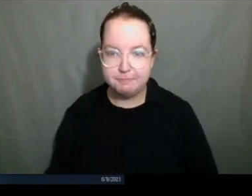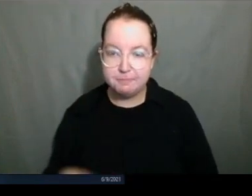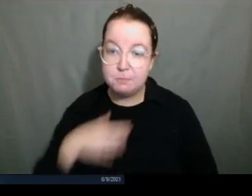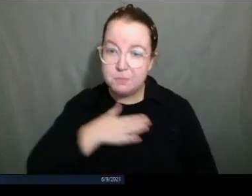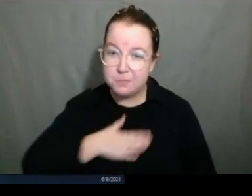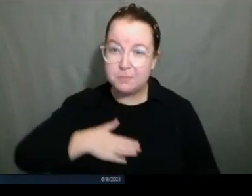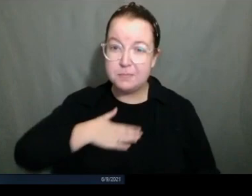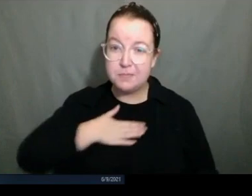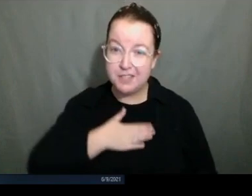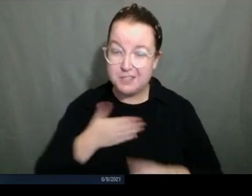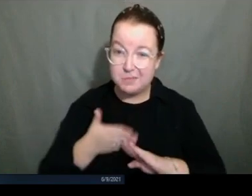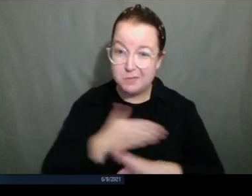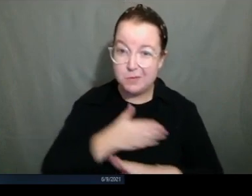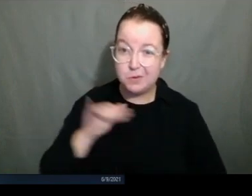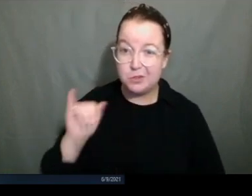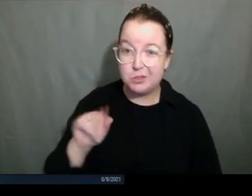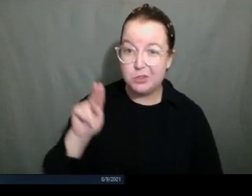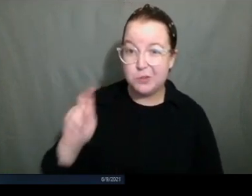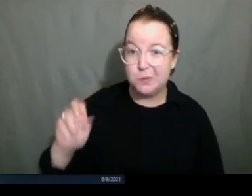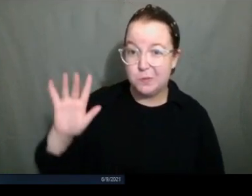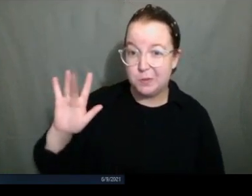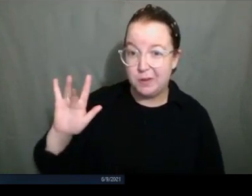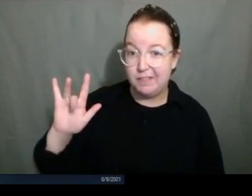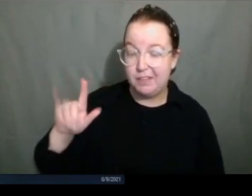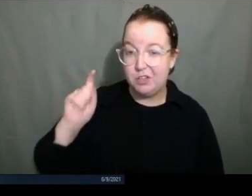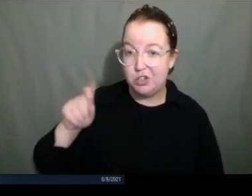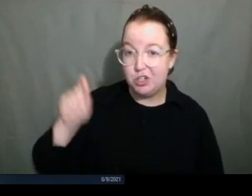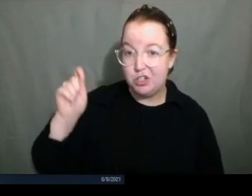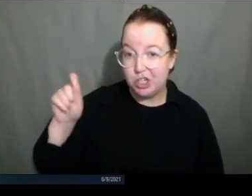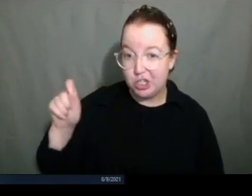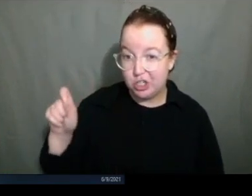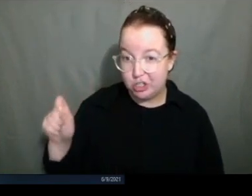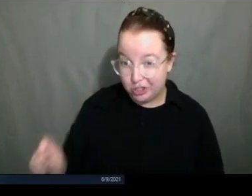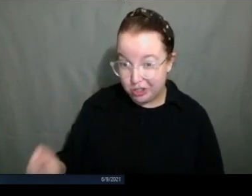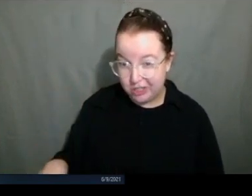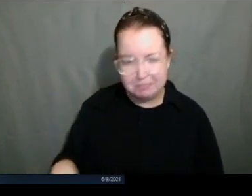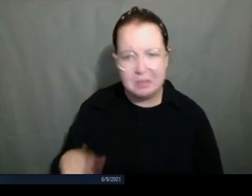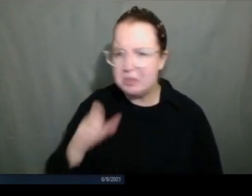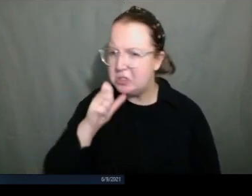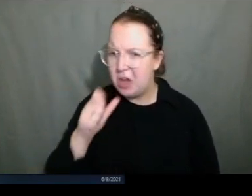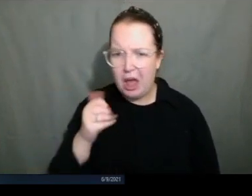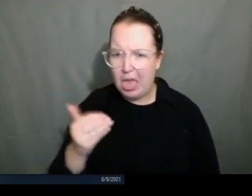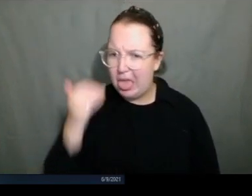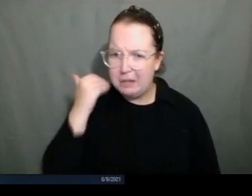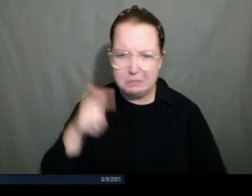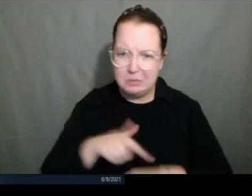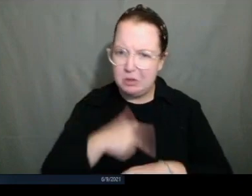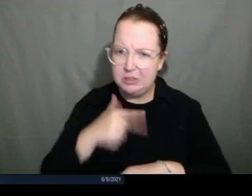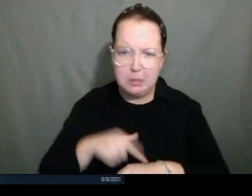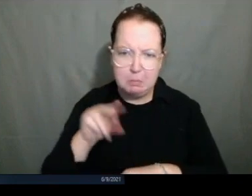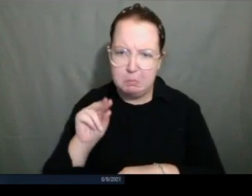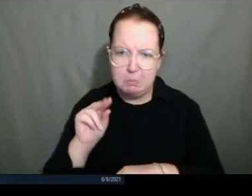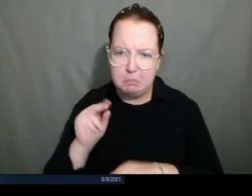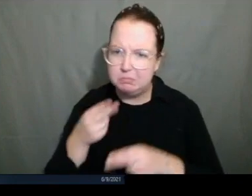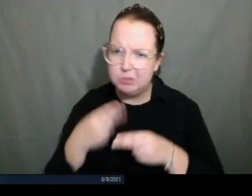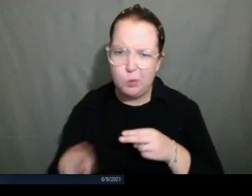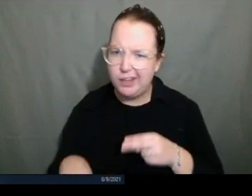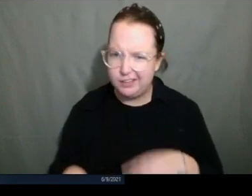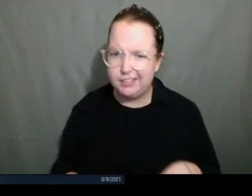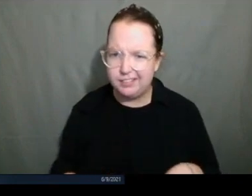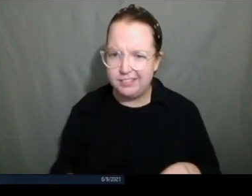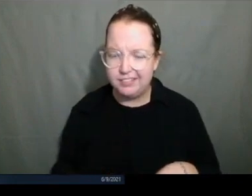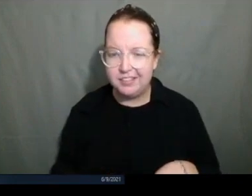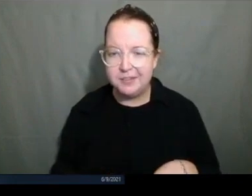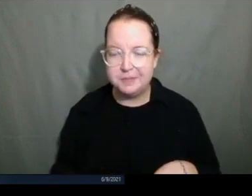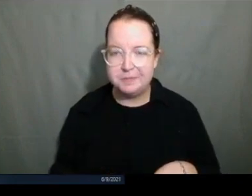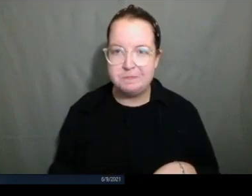everyone complete it by Friday, June 25th, but it should only take you a couple minutes to complete, and you can access it from anywhere.